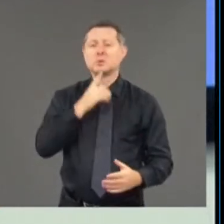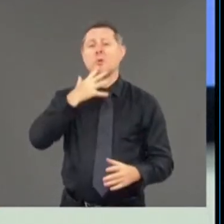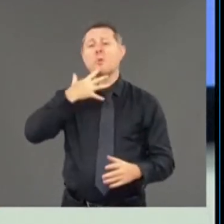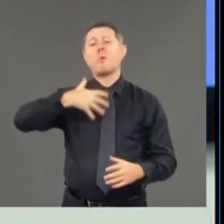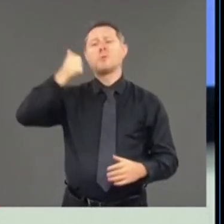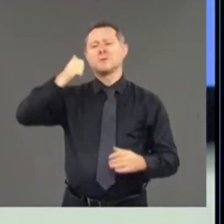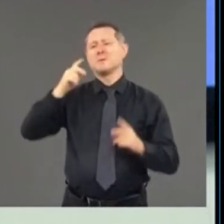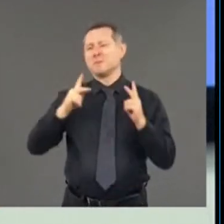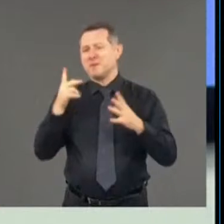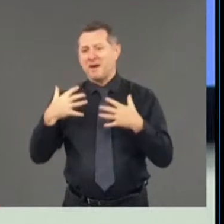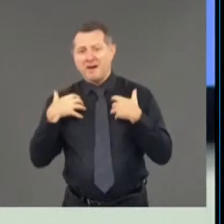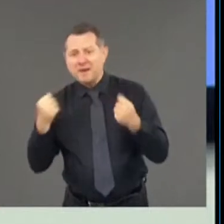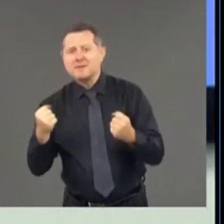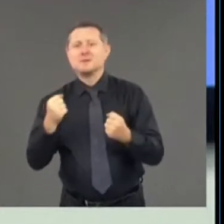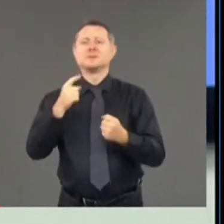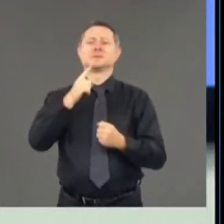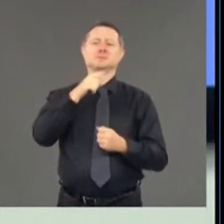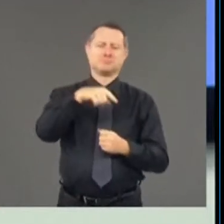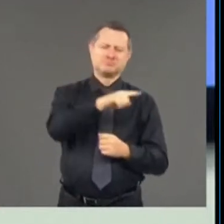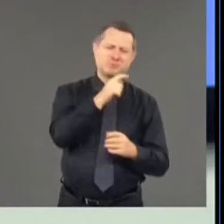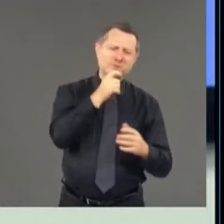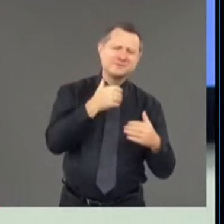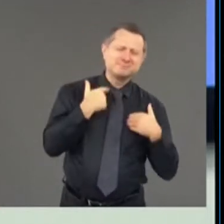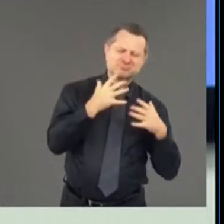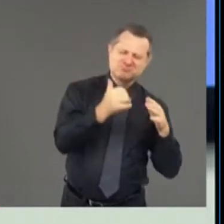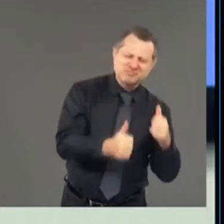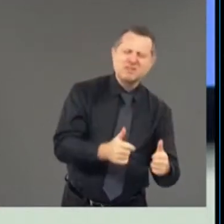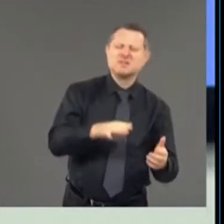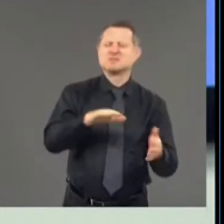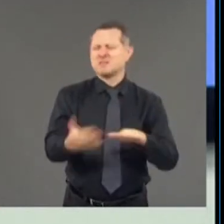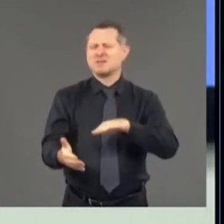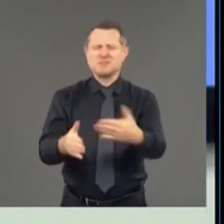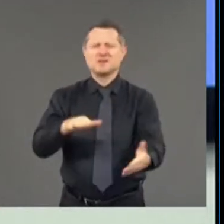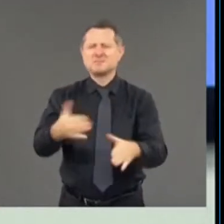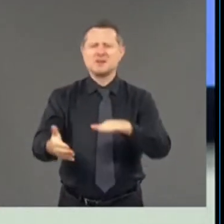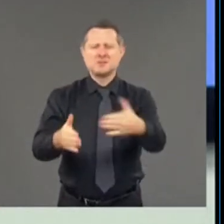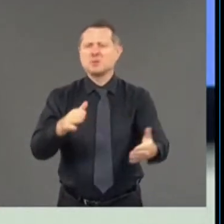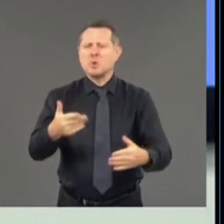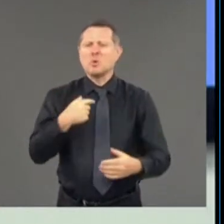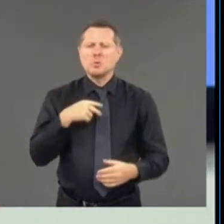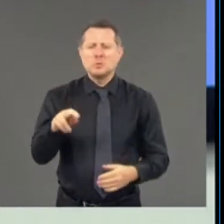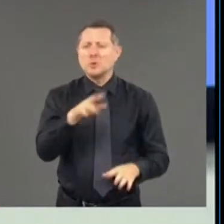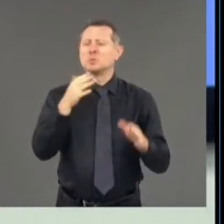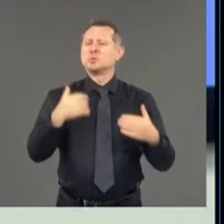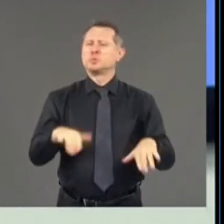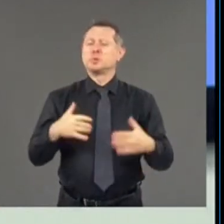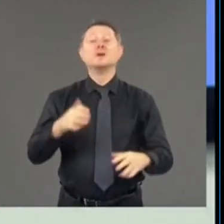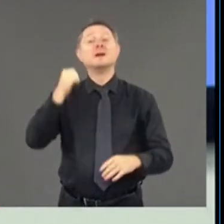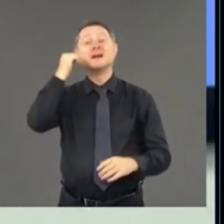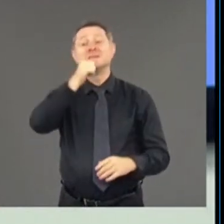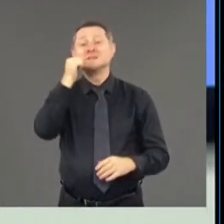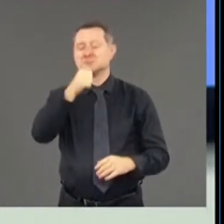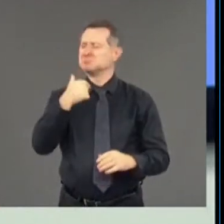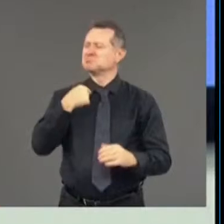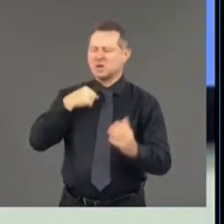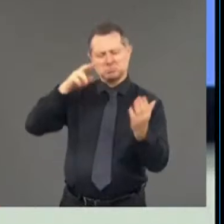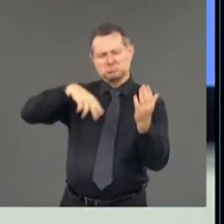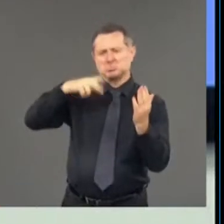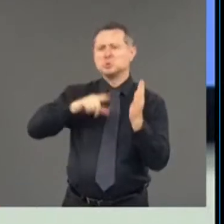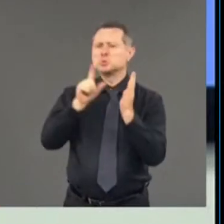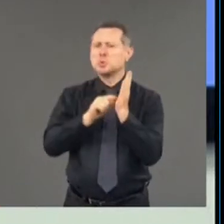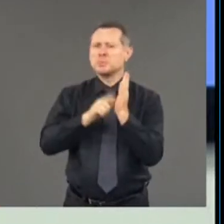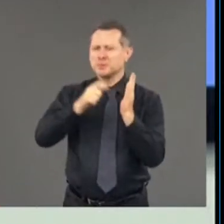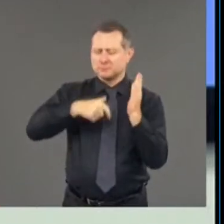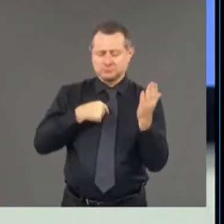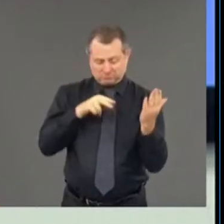Every day I read the vignettes section in the paper where they tell the stories of just a handful of those lives lost. And it took the lives of the